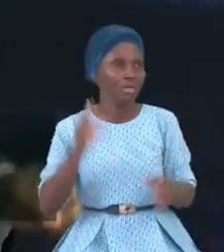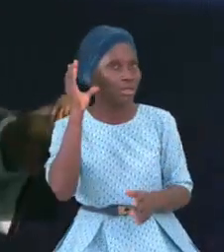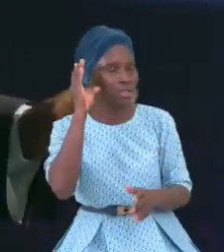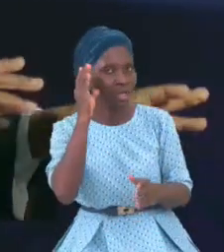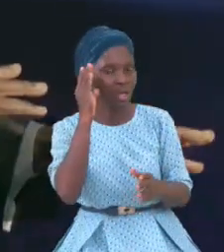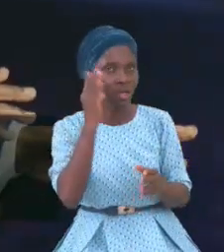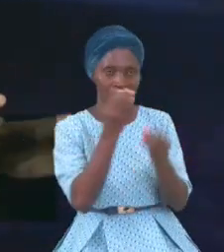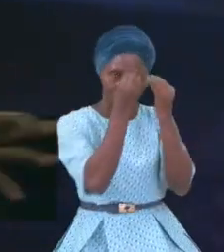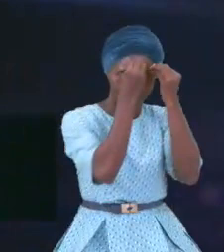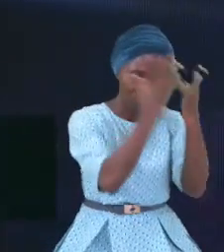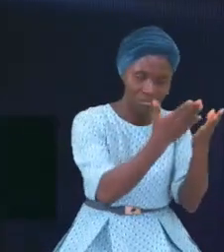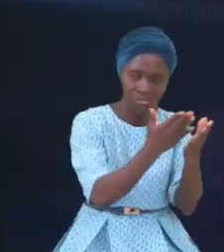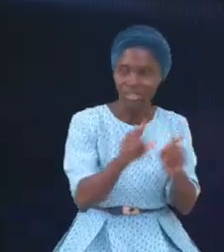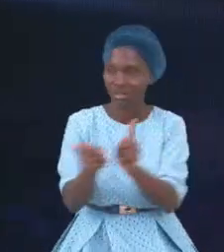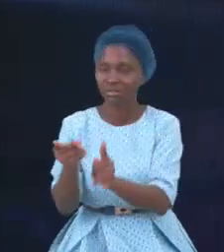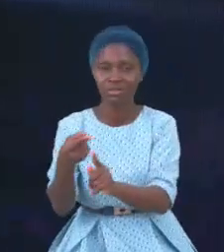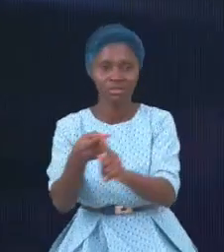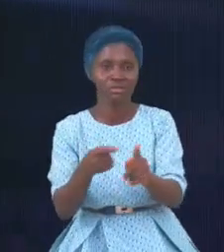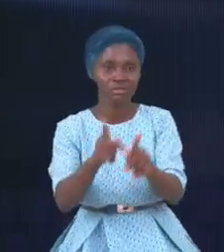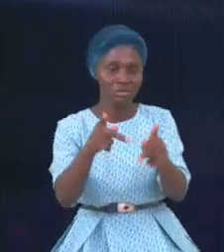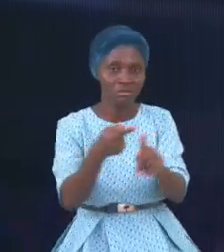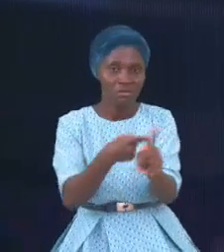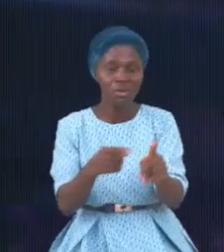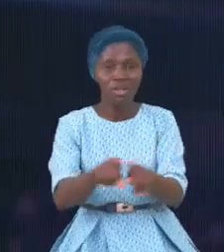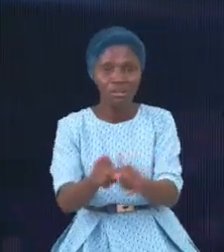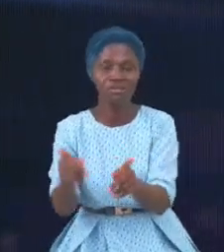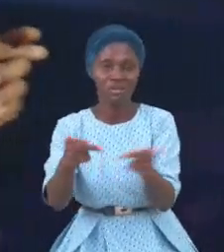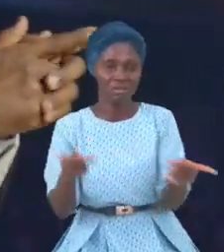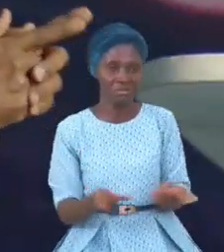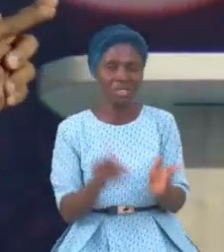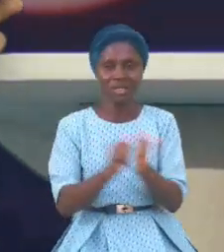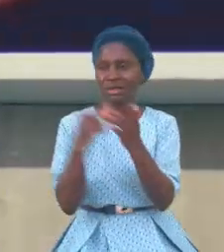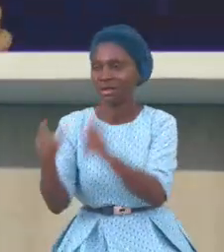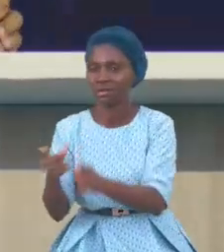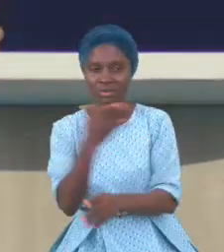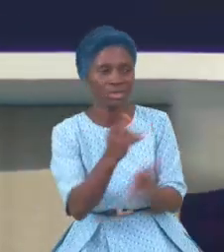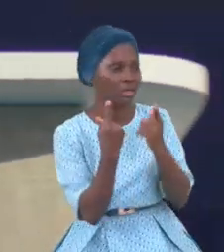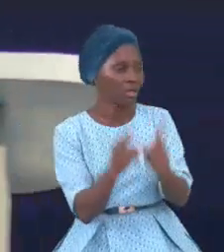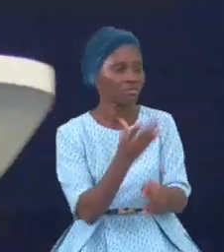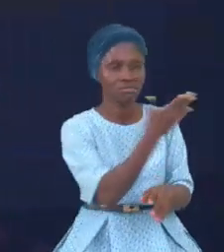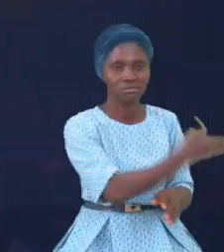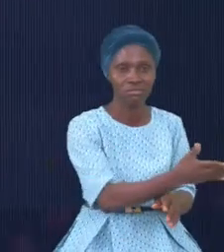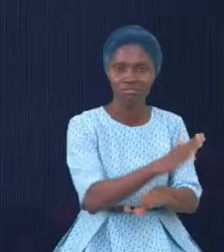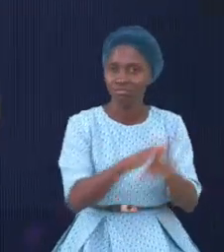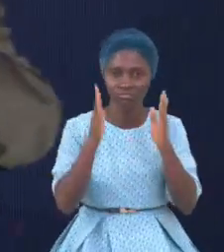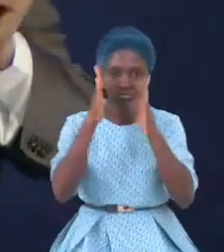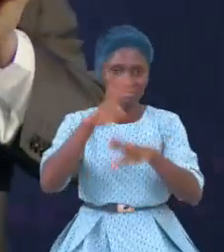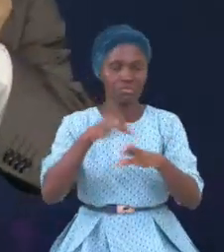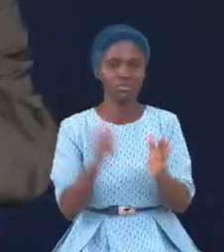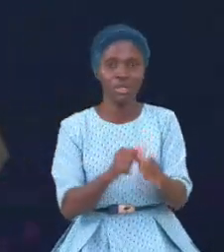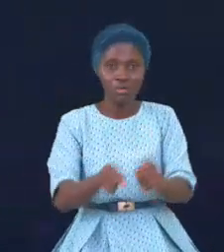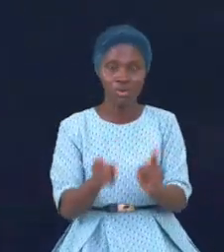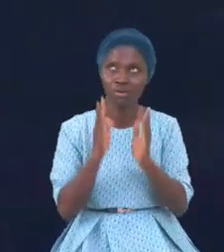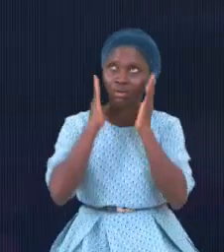news there. That one is happening, that one is happening. He doesn't concentrate on that. He concentrates on